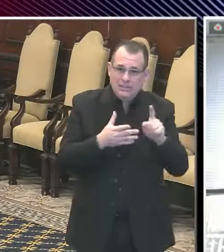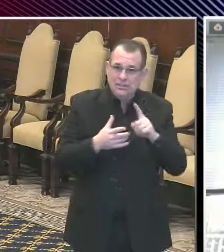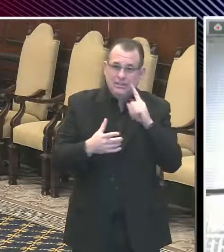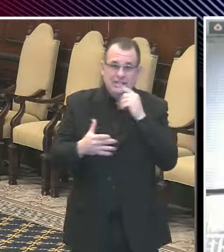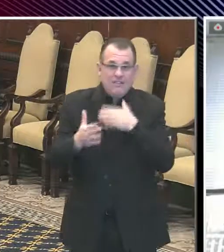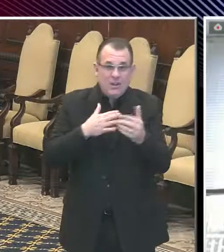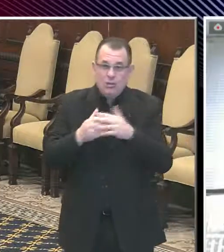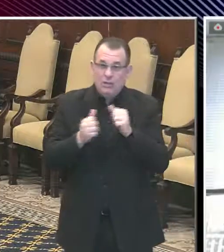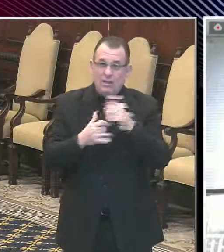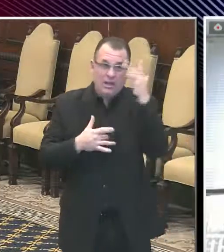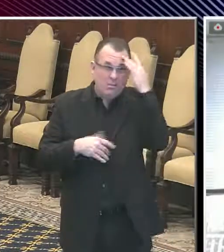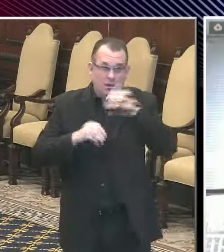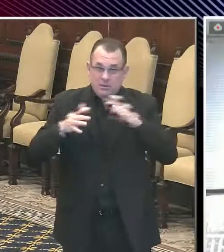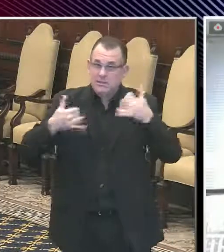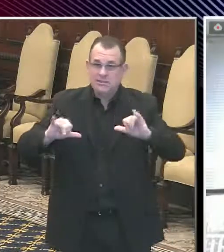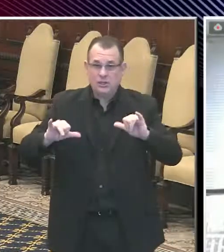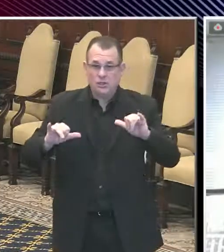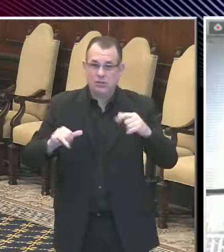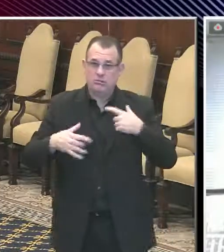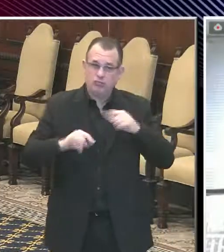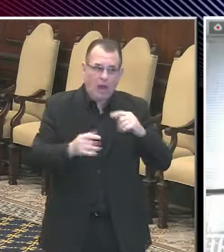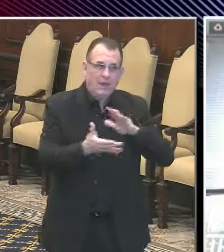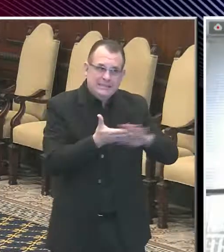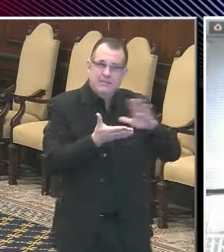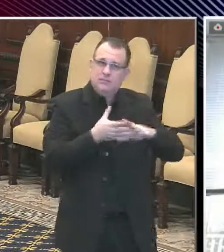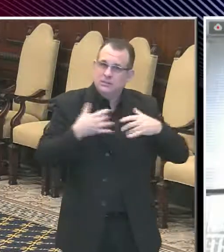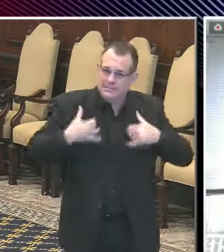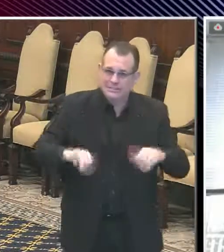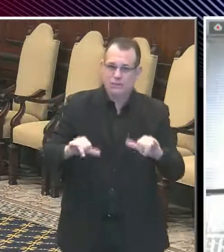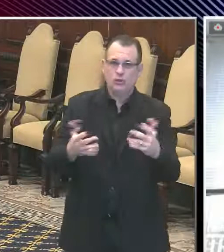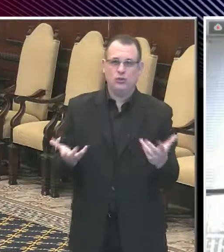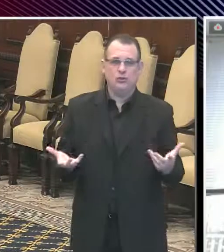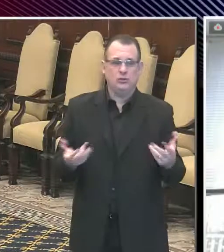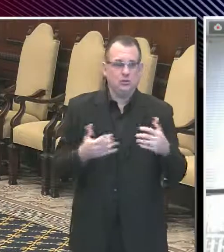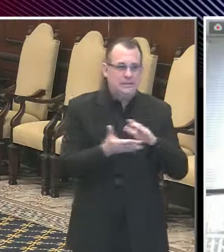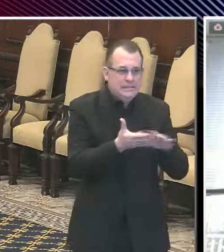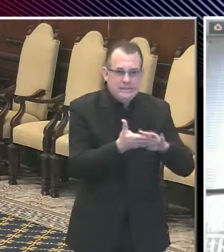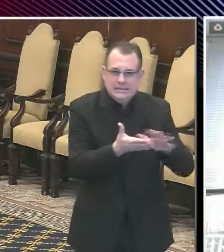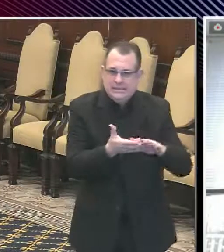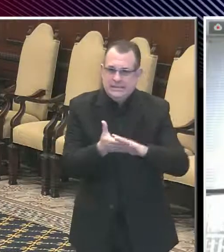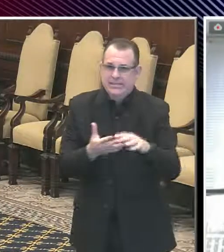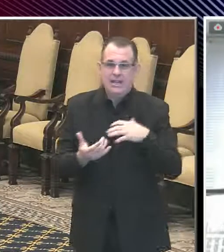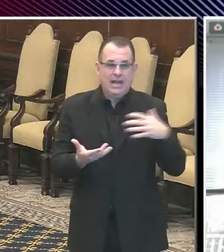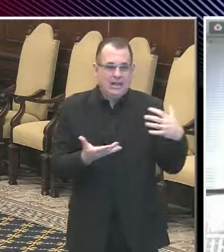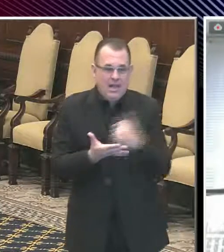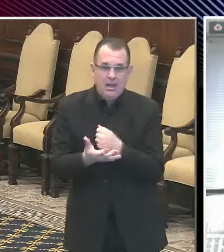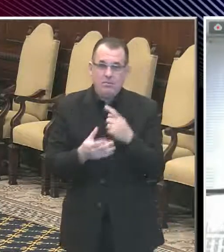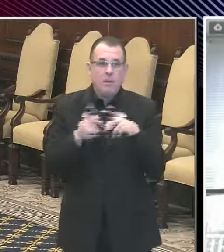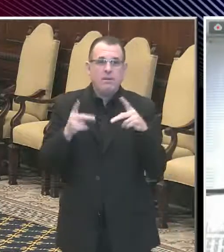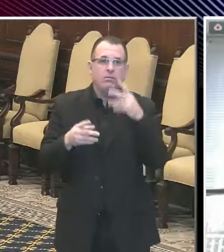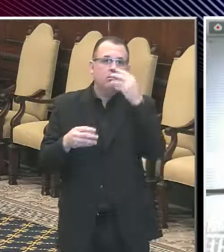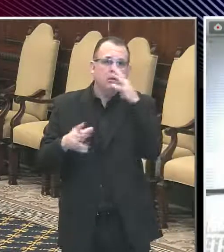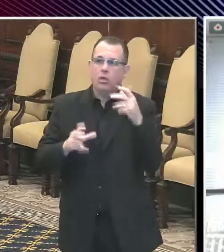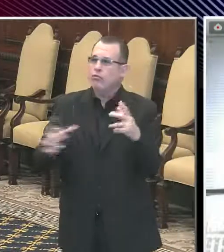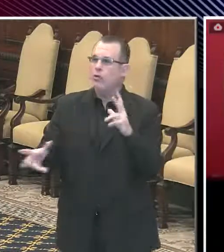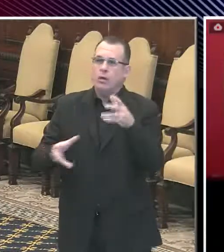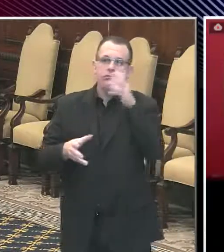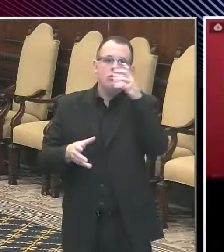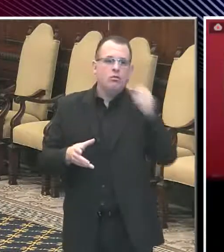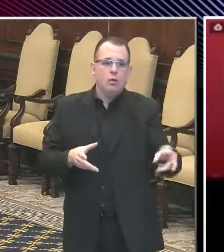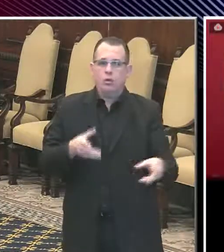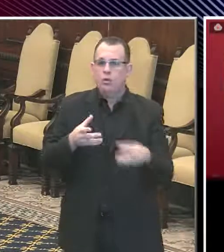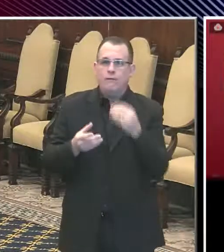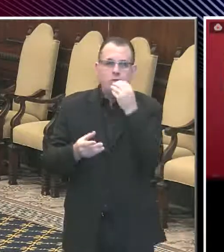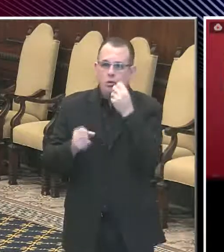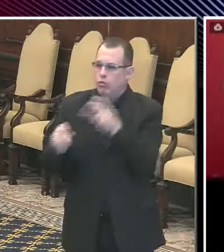clean the trash. But it quickly reaccumulates, unfortunately. Quiero decir